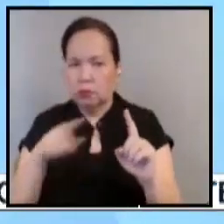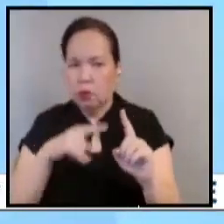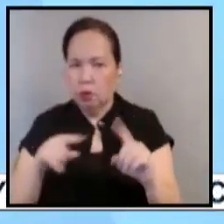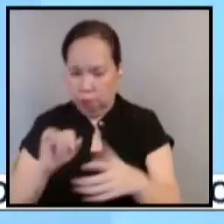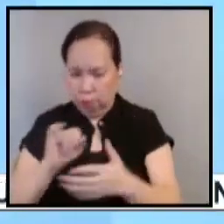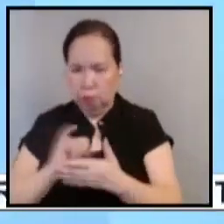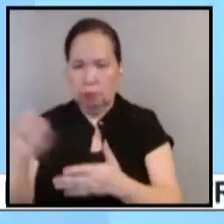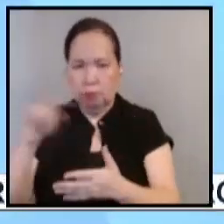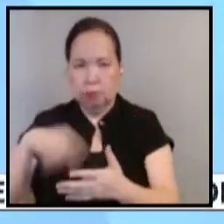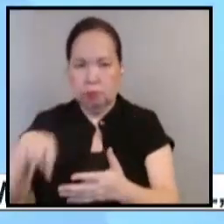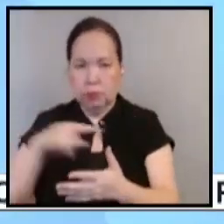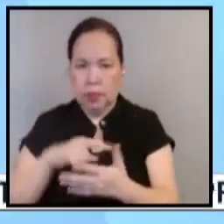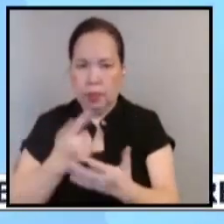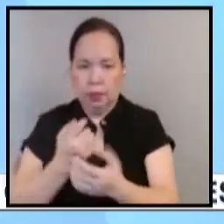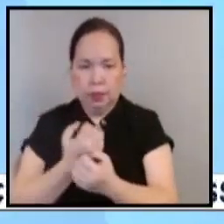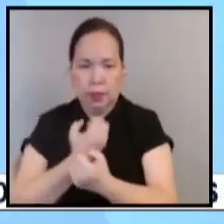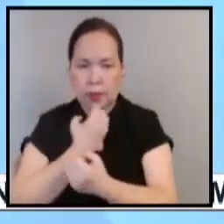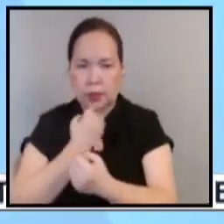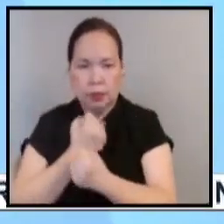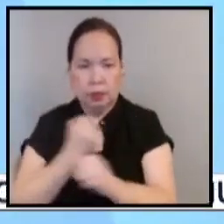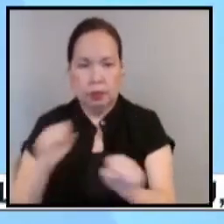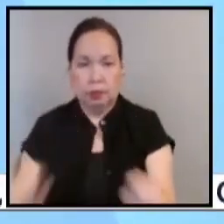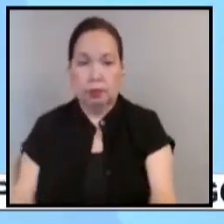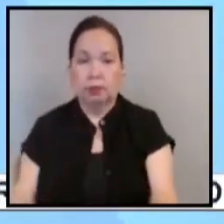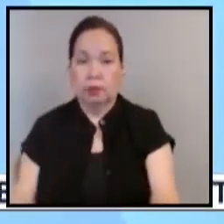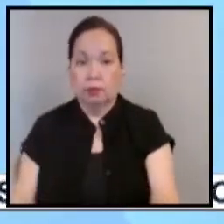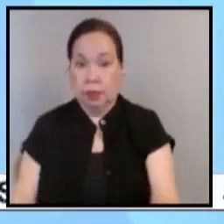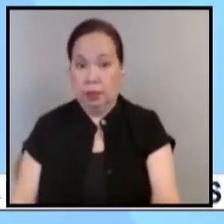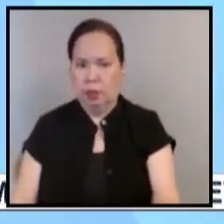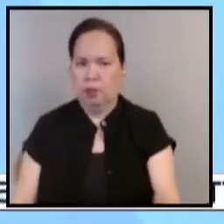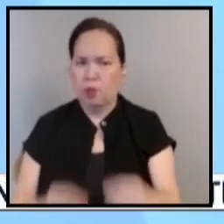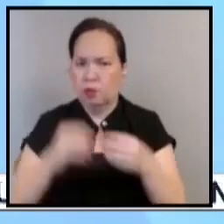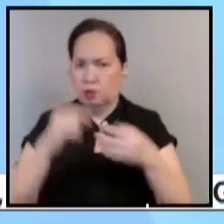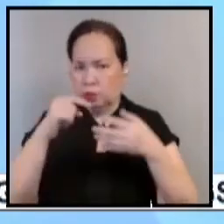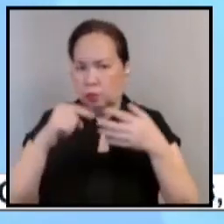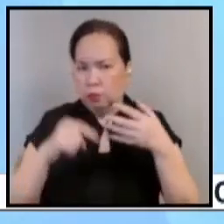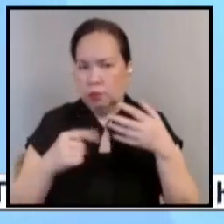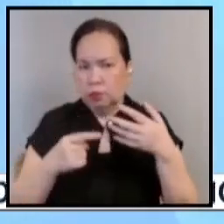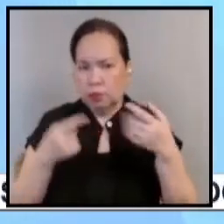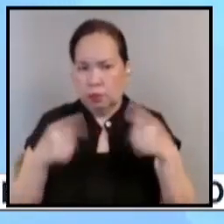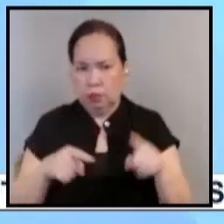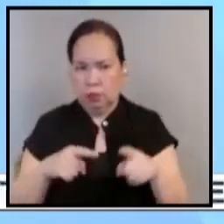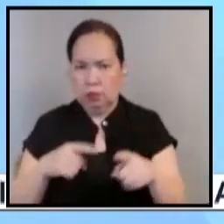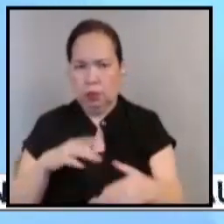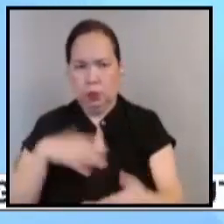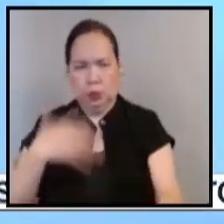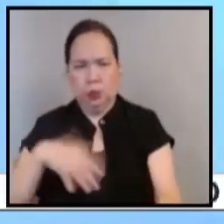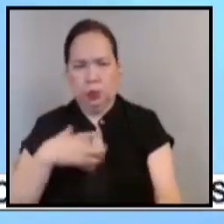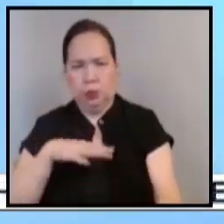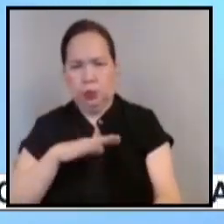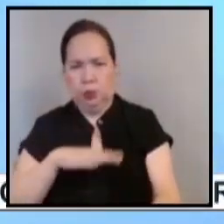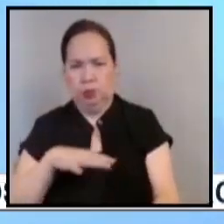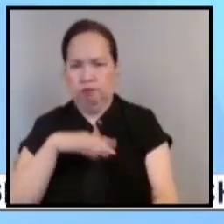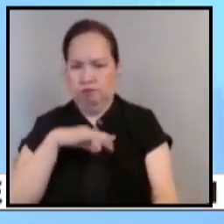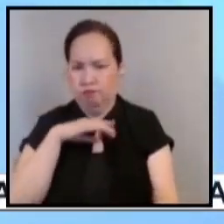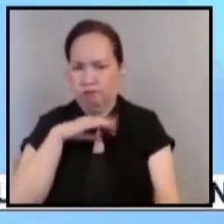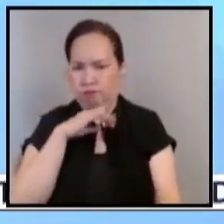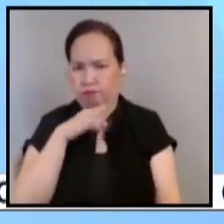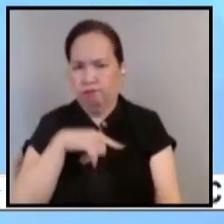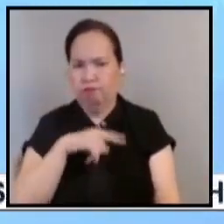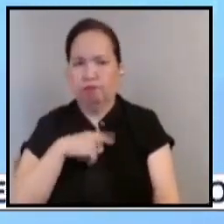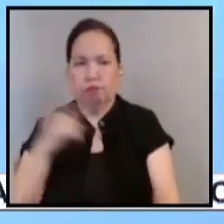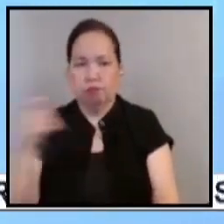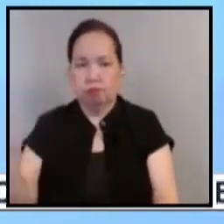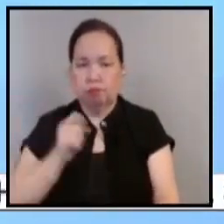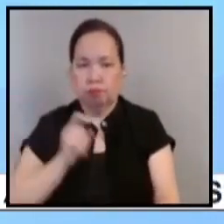sanctity. Para ilatag ang iba pang detalye ng anilay ginawang pagdungis sa reputasyon ng Kamara, humarap din sa plenaryo si Senior